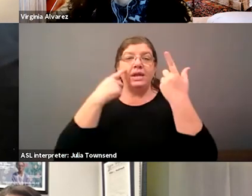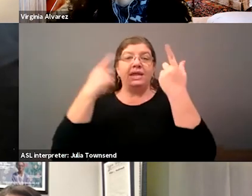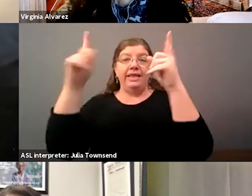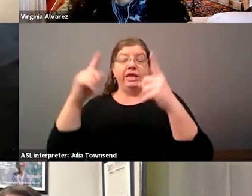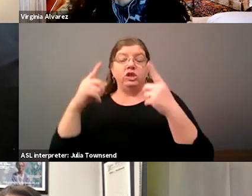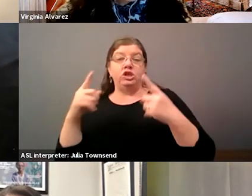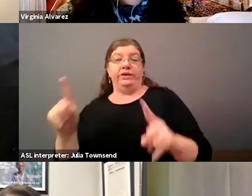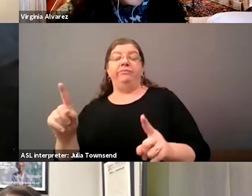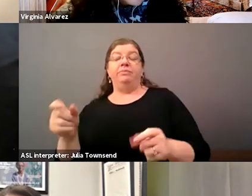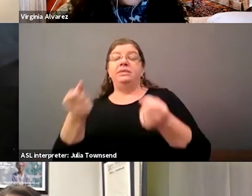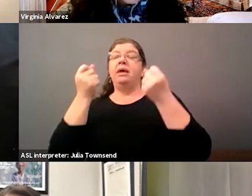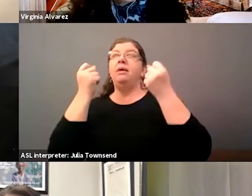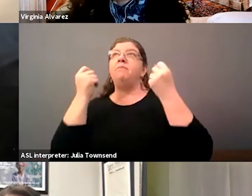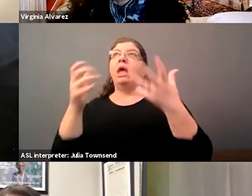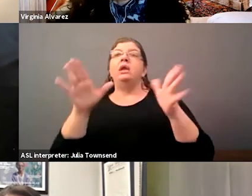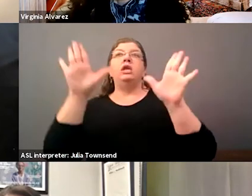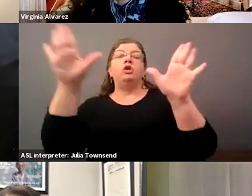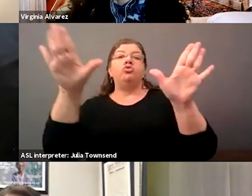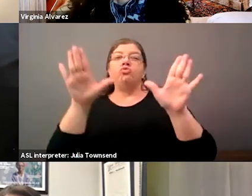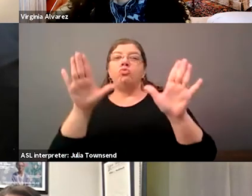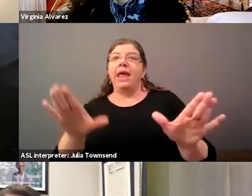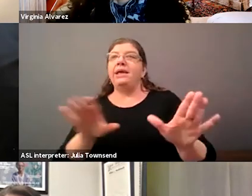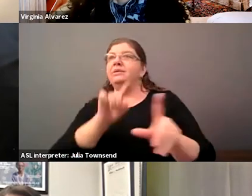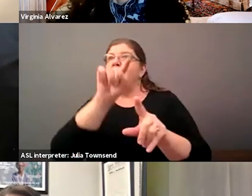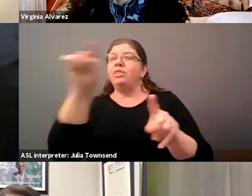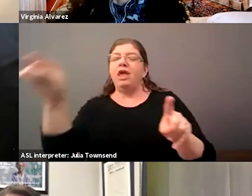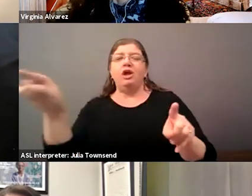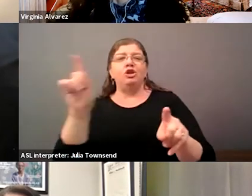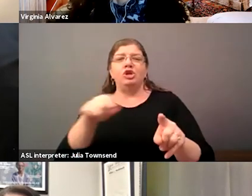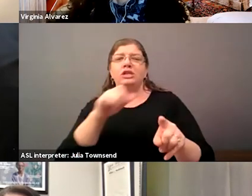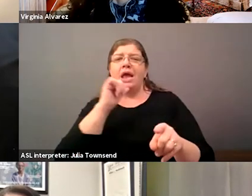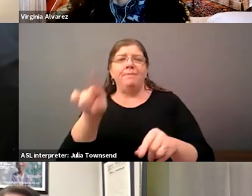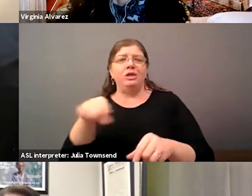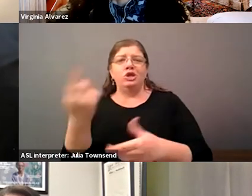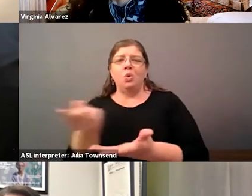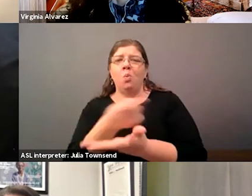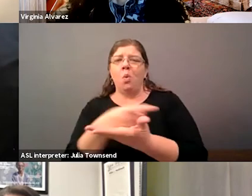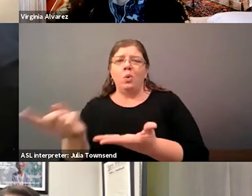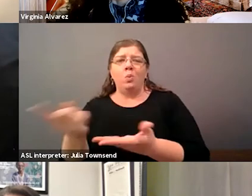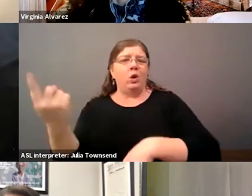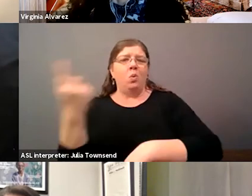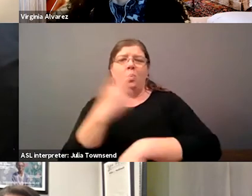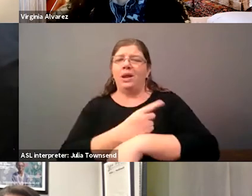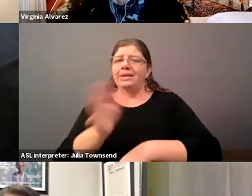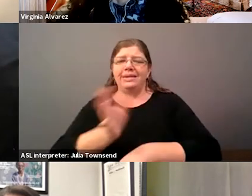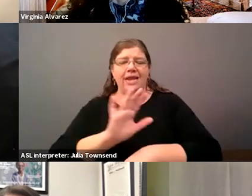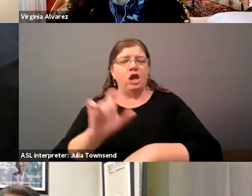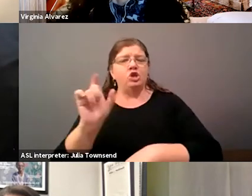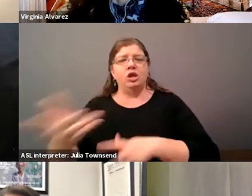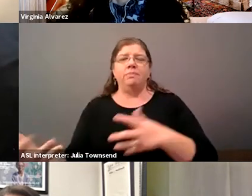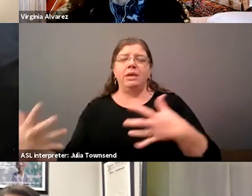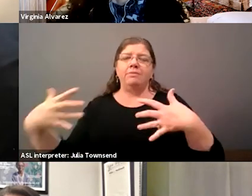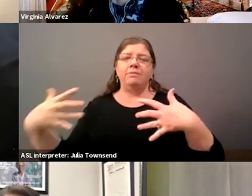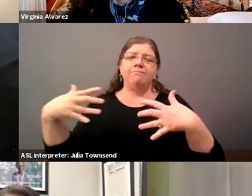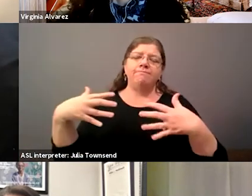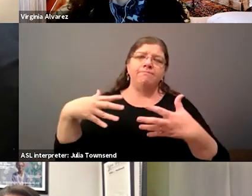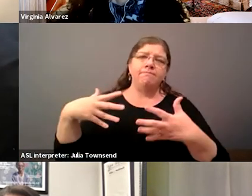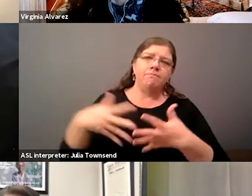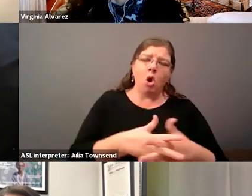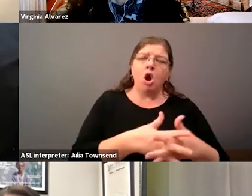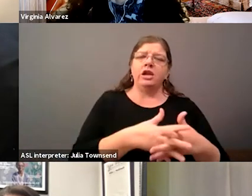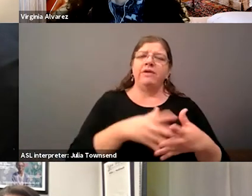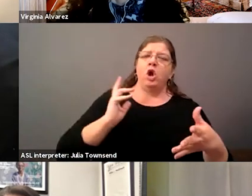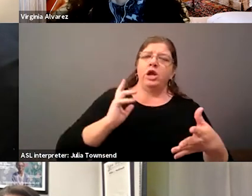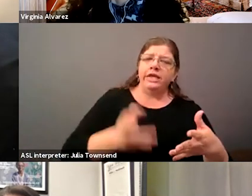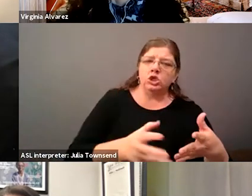of many greats out there regardless it shouldn't be just a week or a day but it should be part of our history part of our culture and